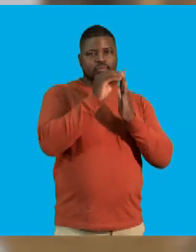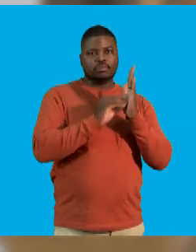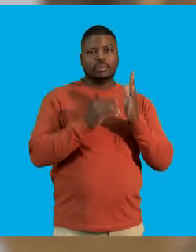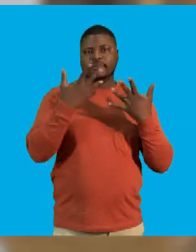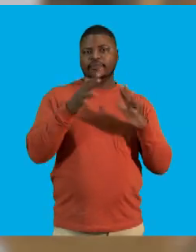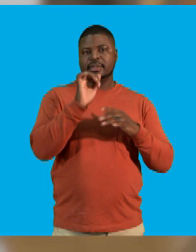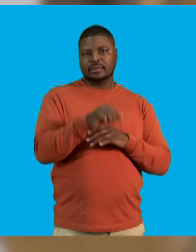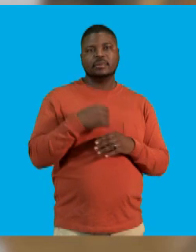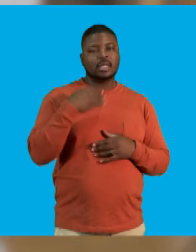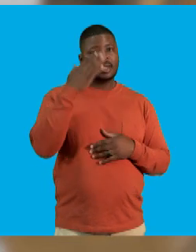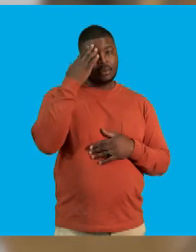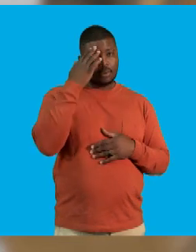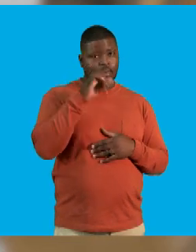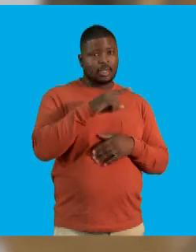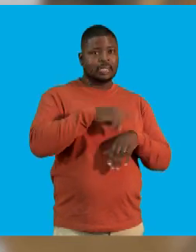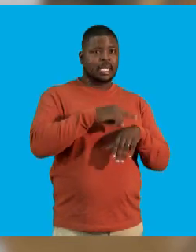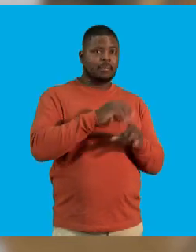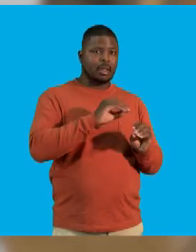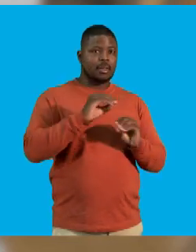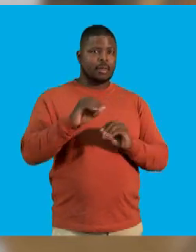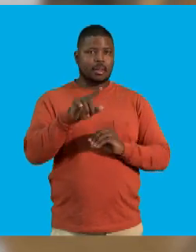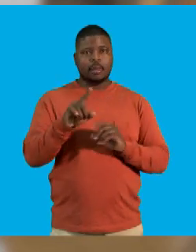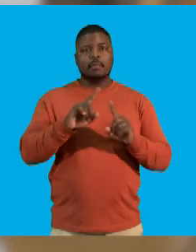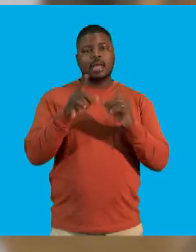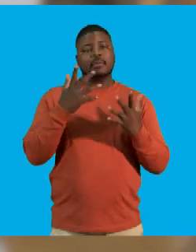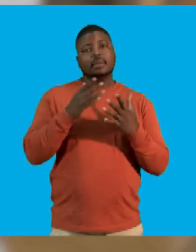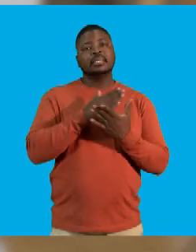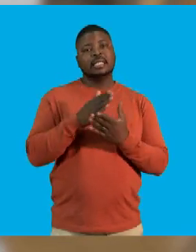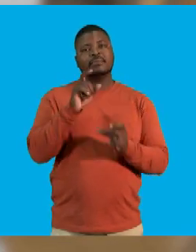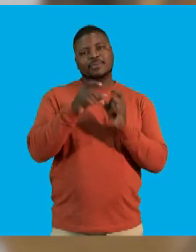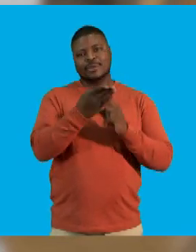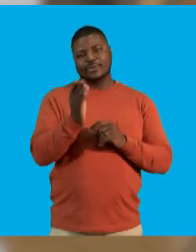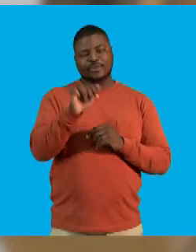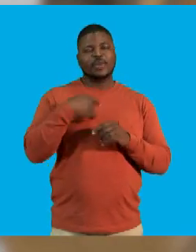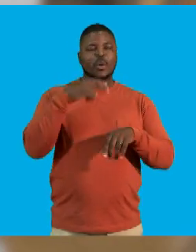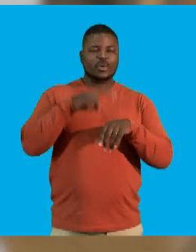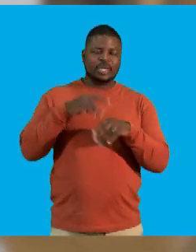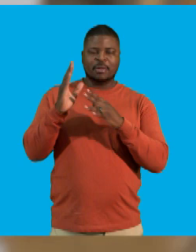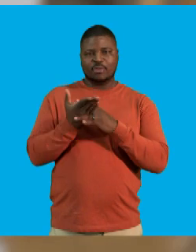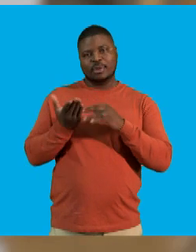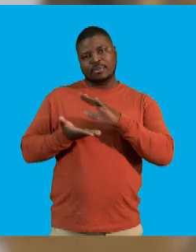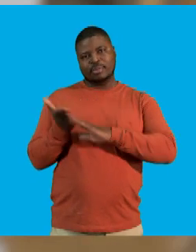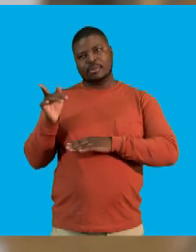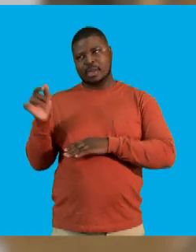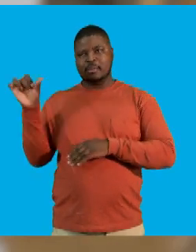on. I think that took a bit of time. I think most of you, specifically me, needs a